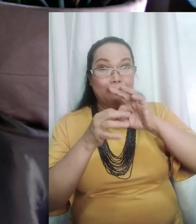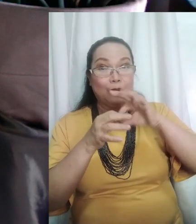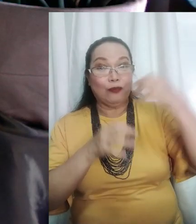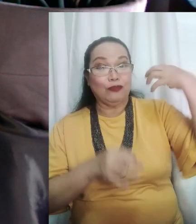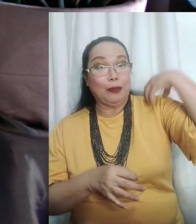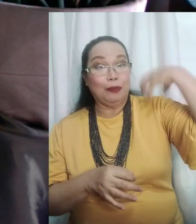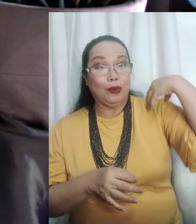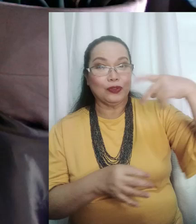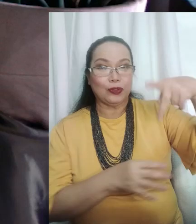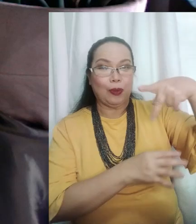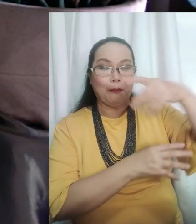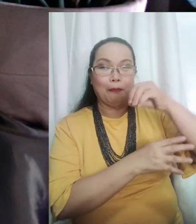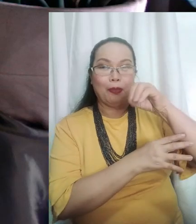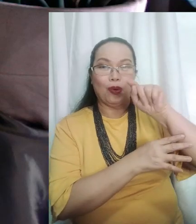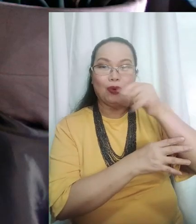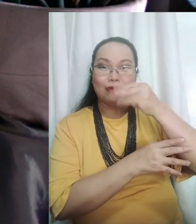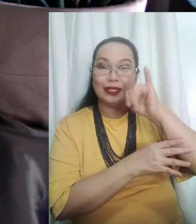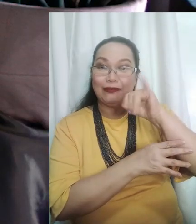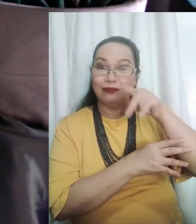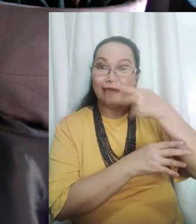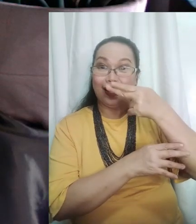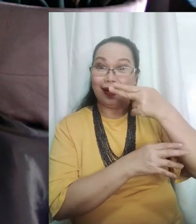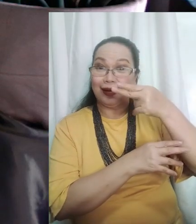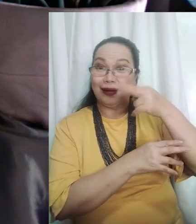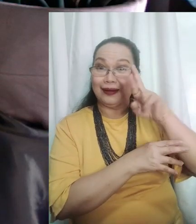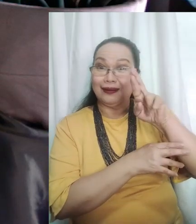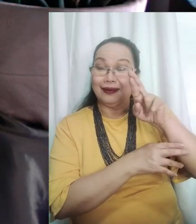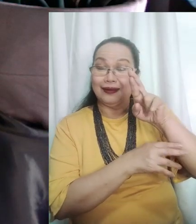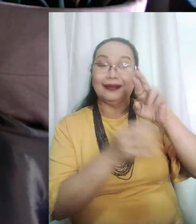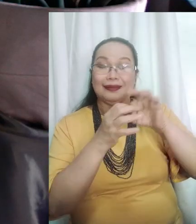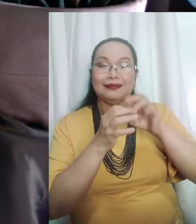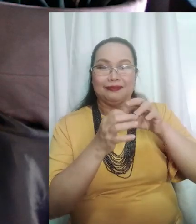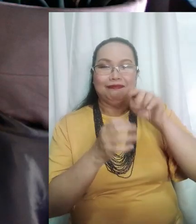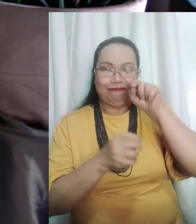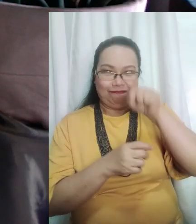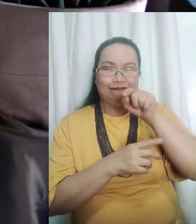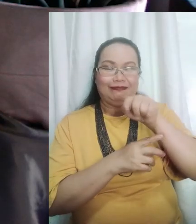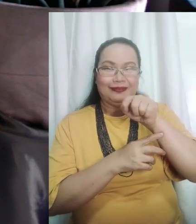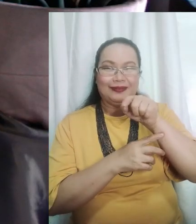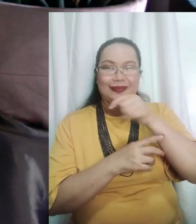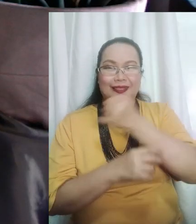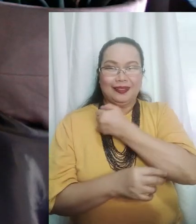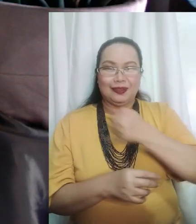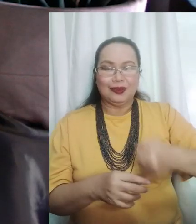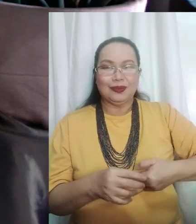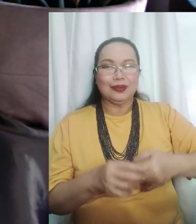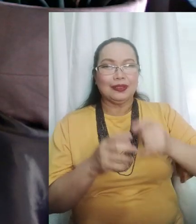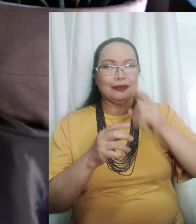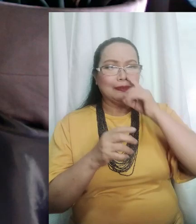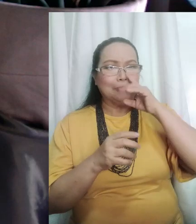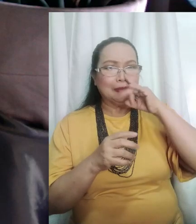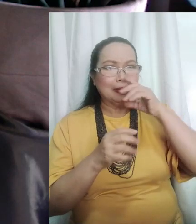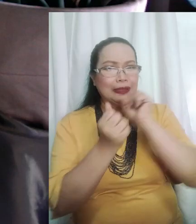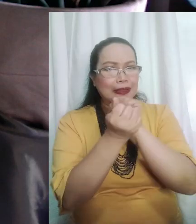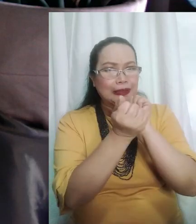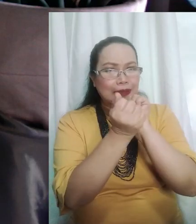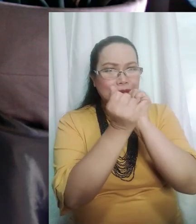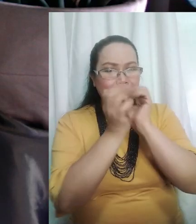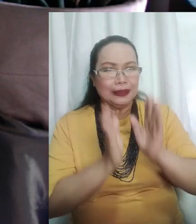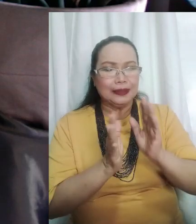episode the Potiphar episode. Joseph being a slave caused me to think it must have been